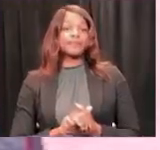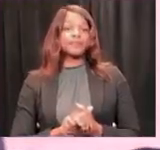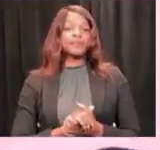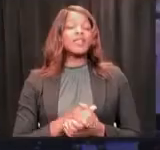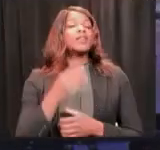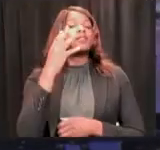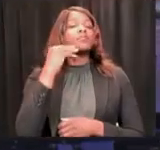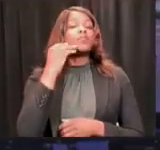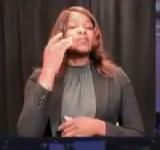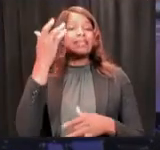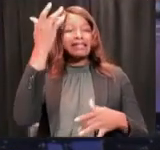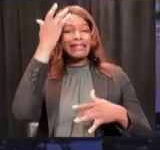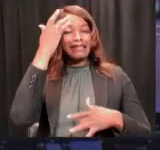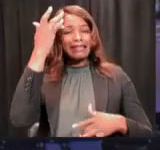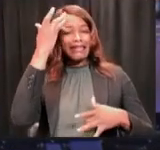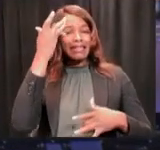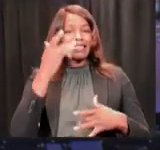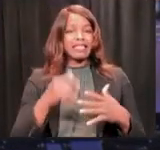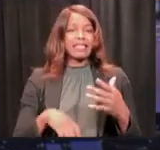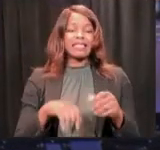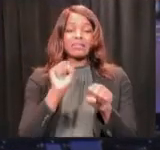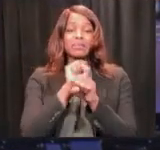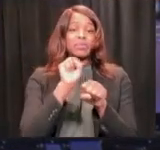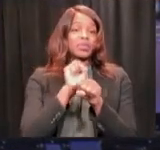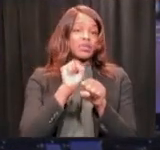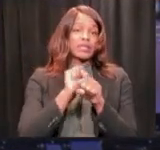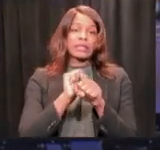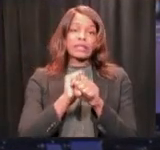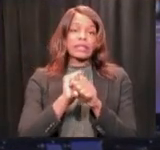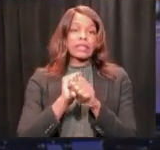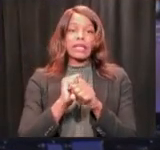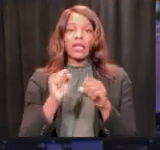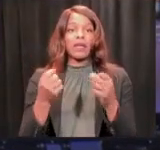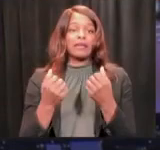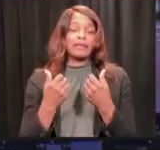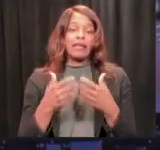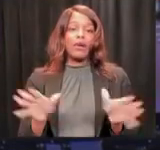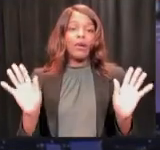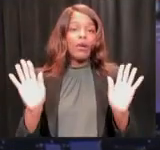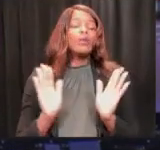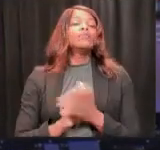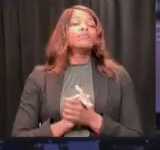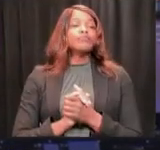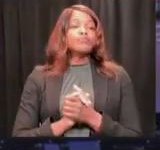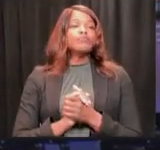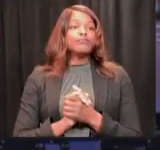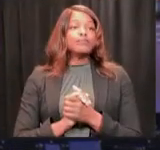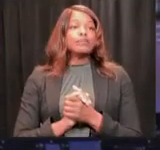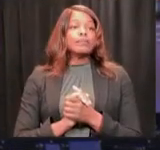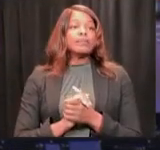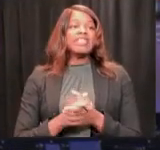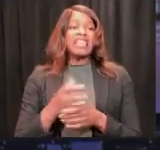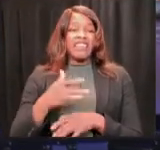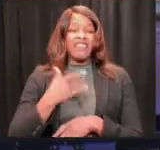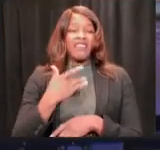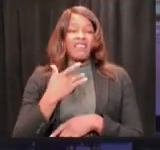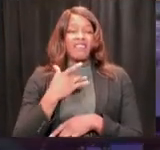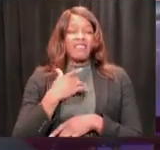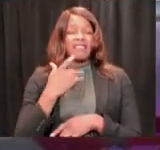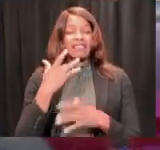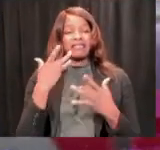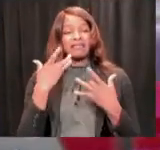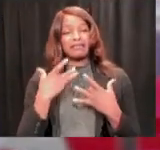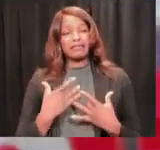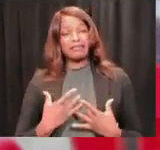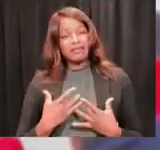sickness. There's going to be job loss. There's going to be some relationship challenges. There's going to be some disappointments. But what healthy families